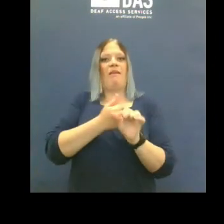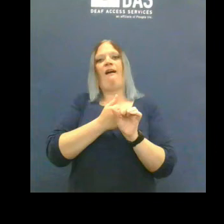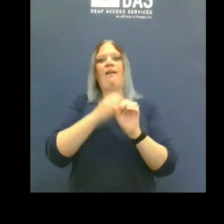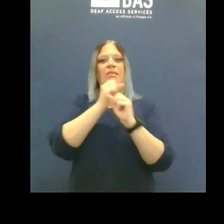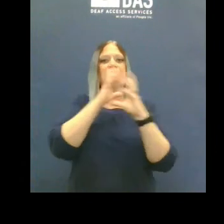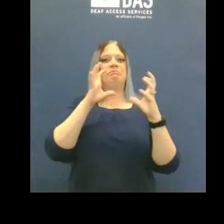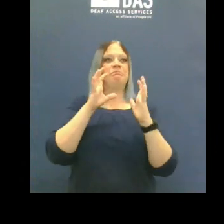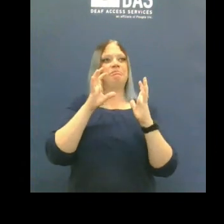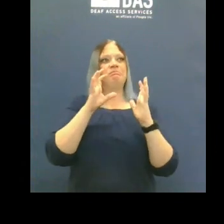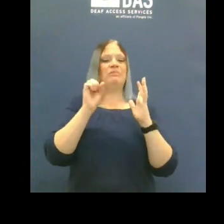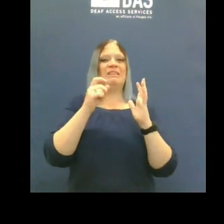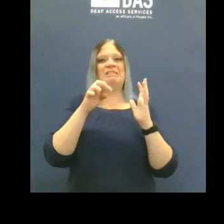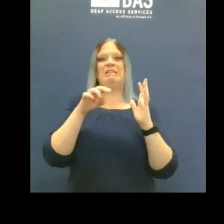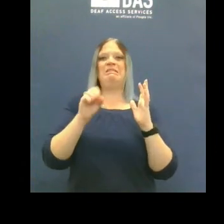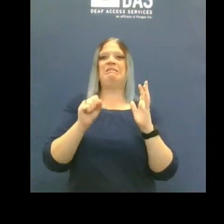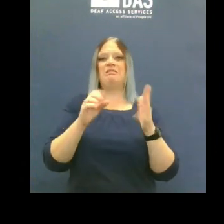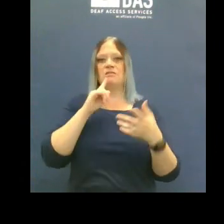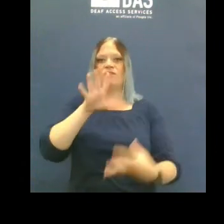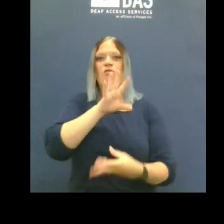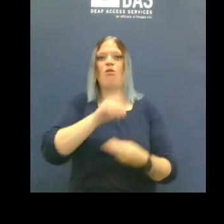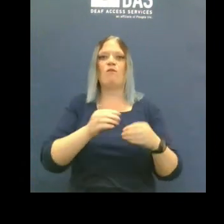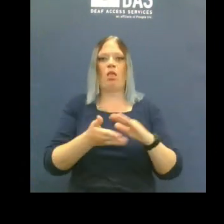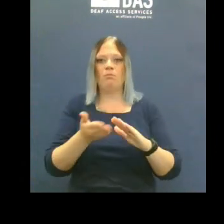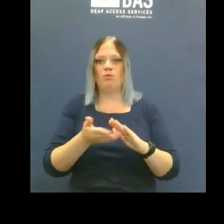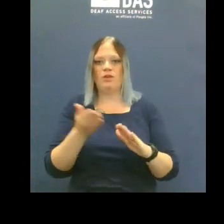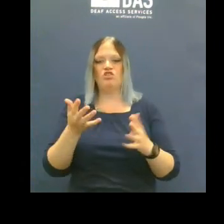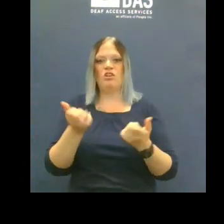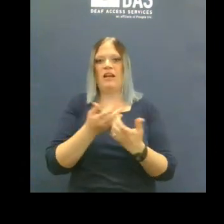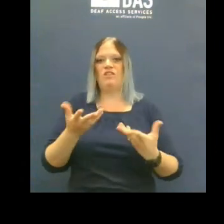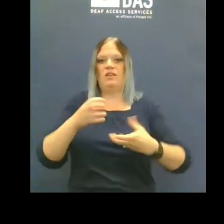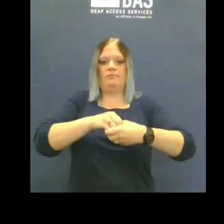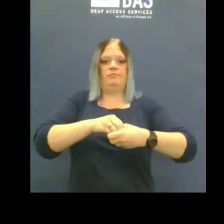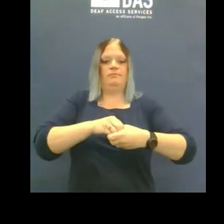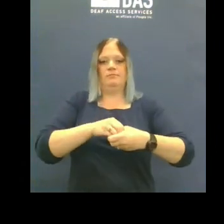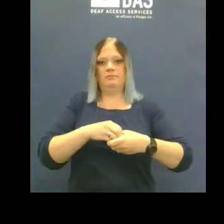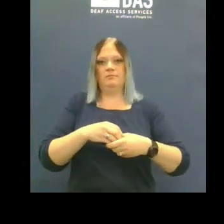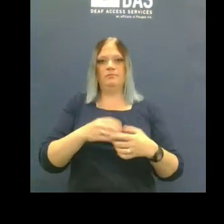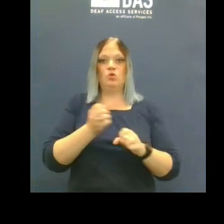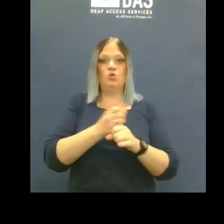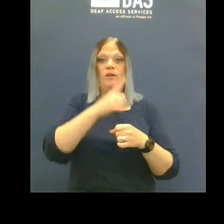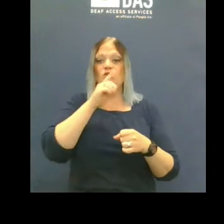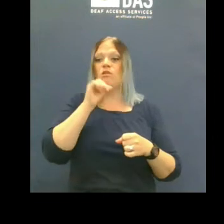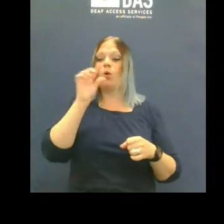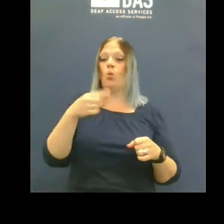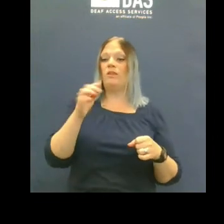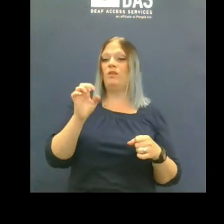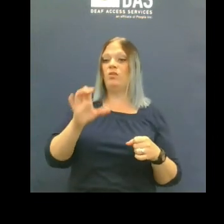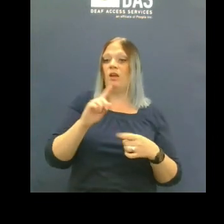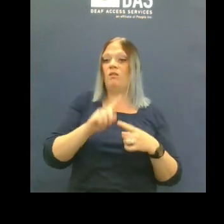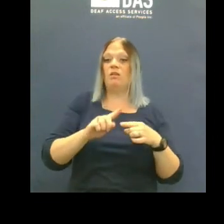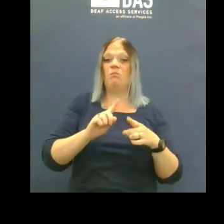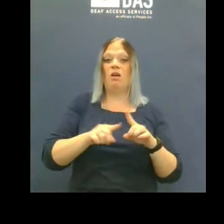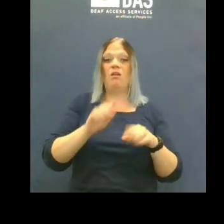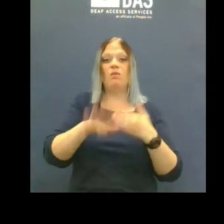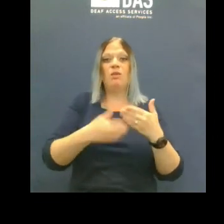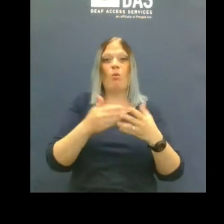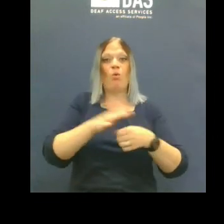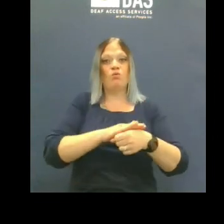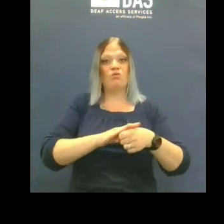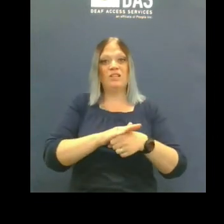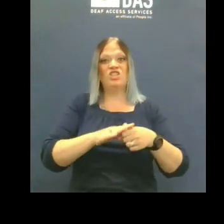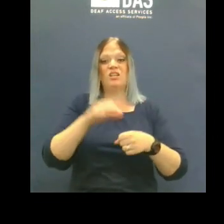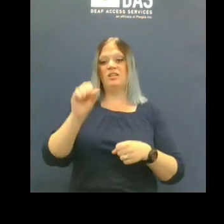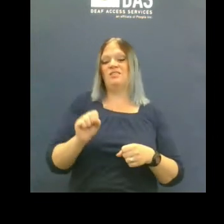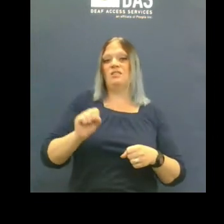with regards to the overall operation and the moving parts to see to it that not only Erie County, but the entire region and our friends over in